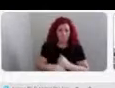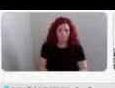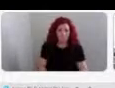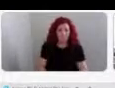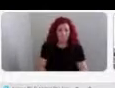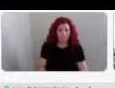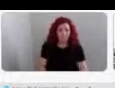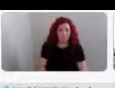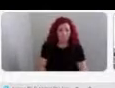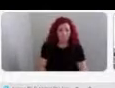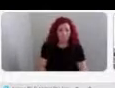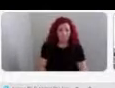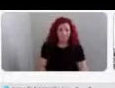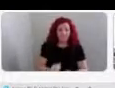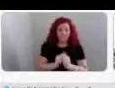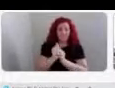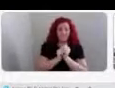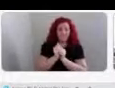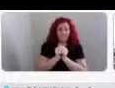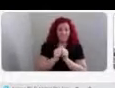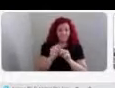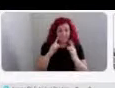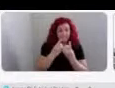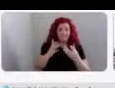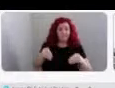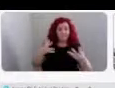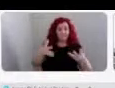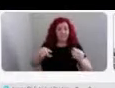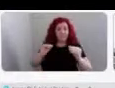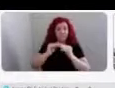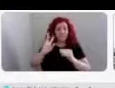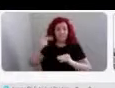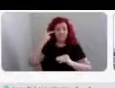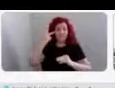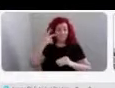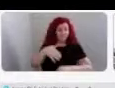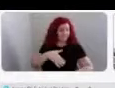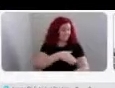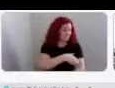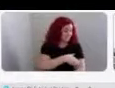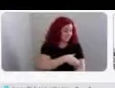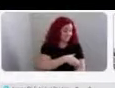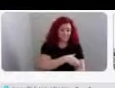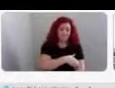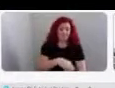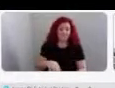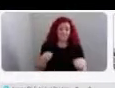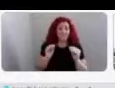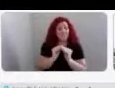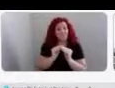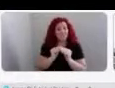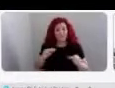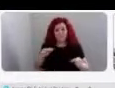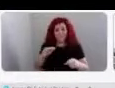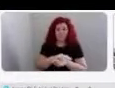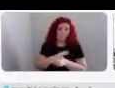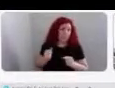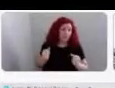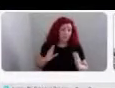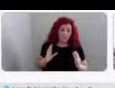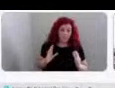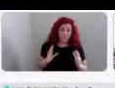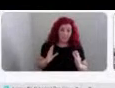districts would give them more political power and more fully allow